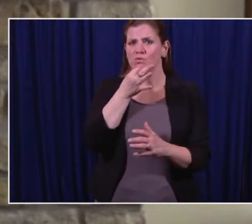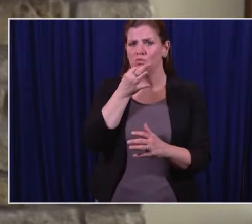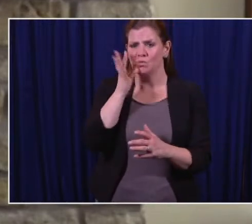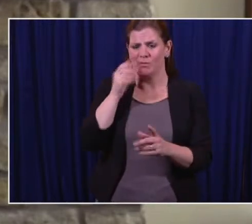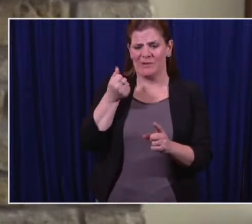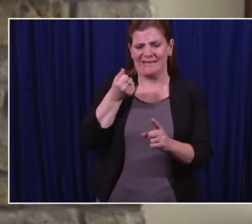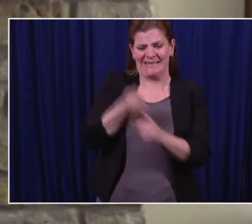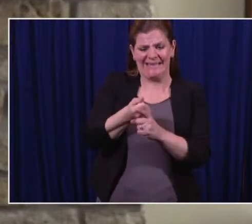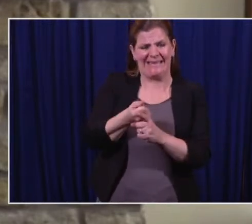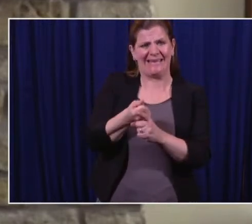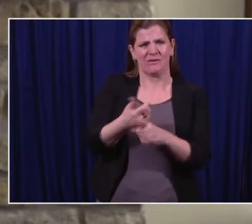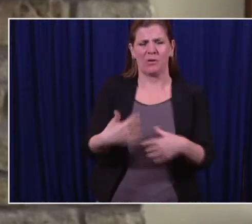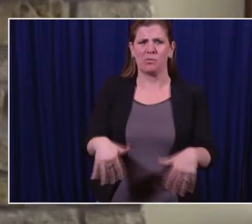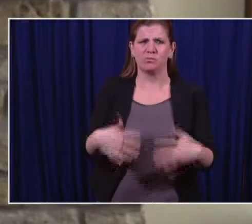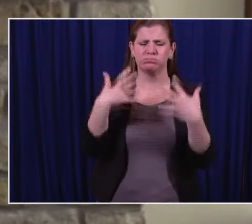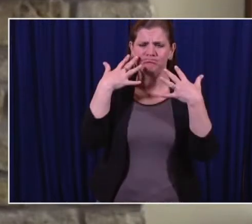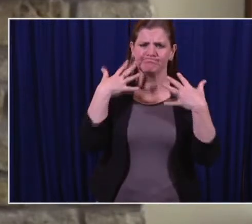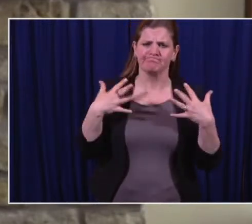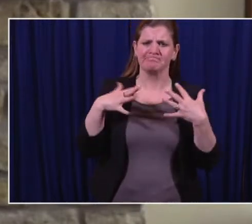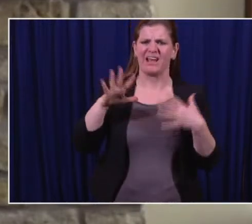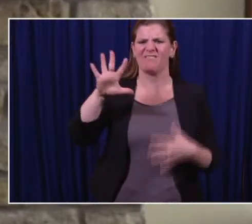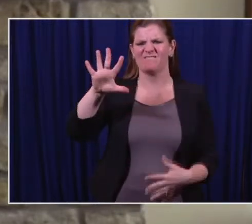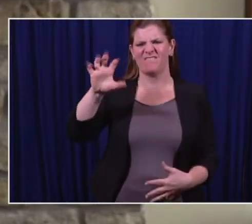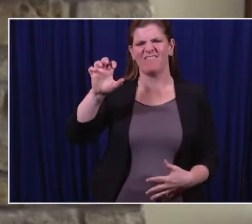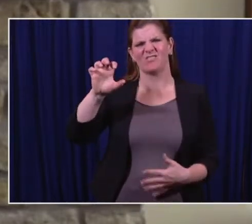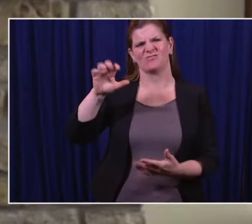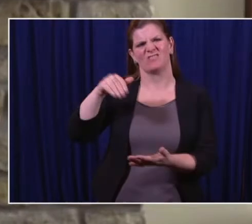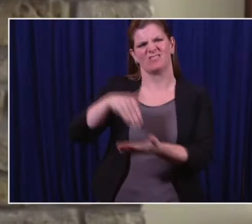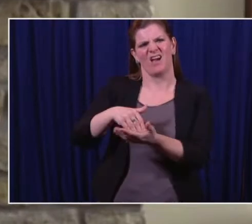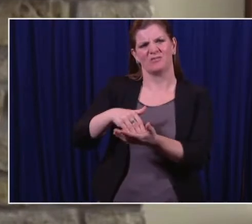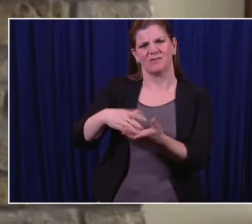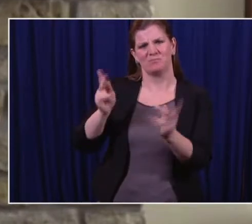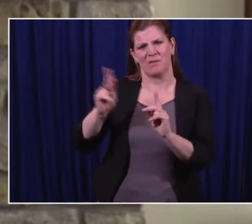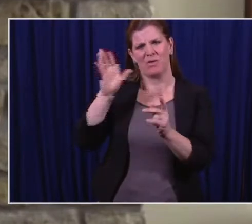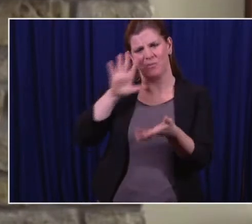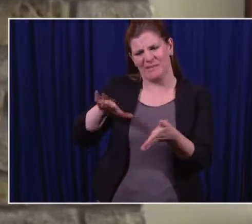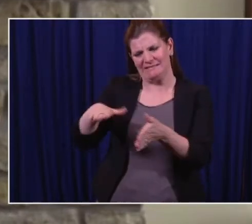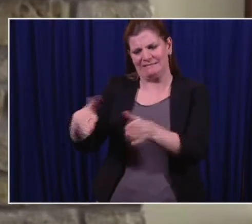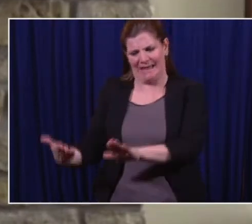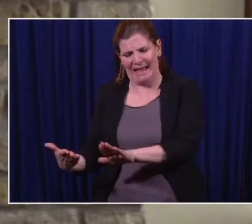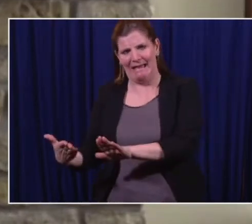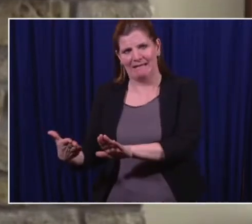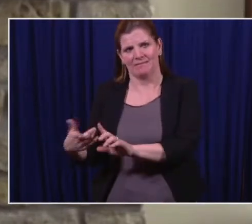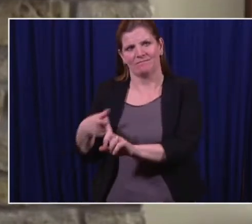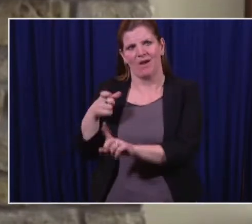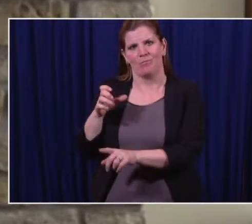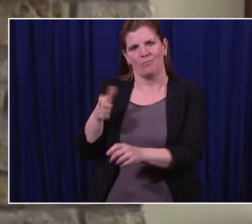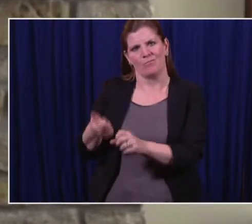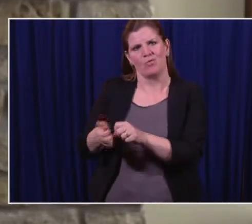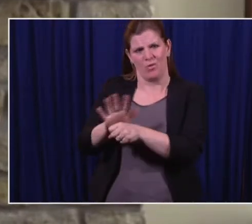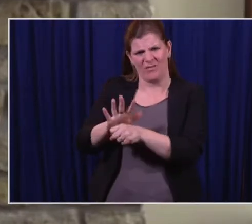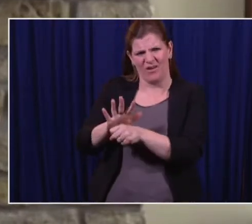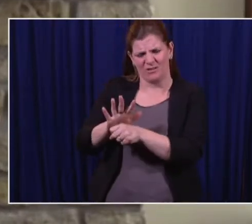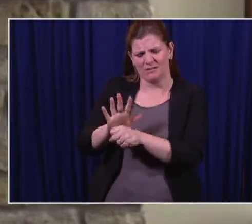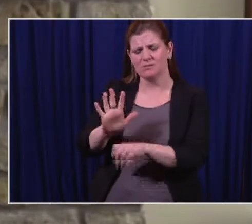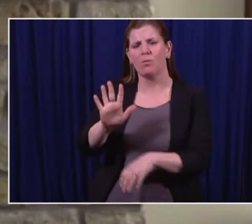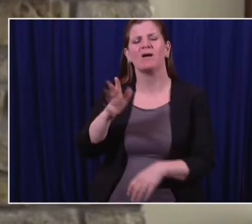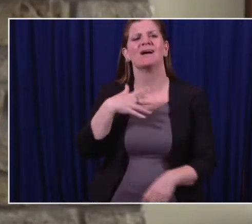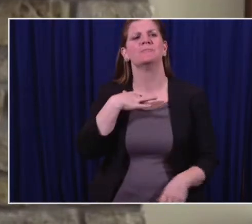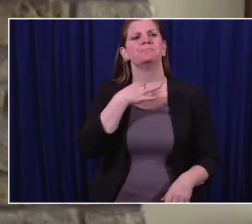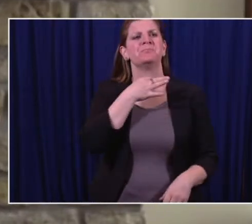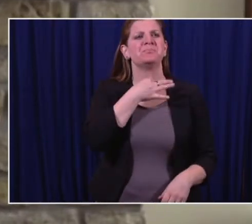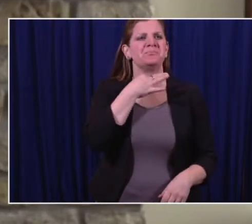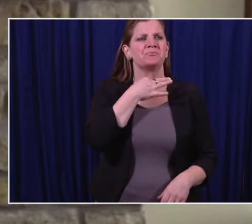dead from coronavirus. I just wanted to ask, when this was all starting, did you have any